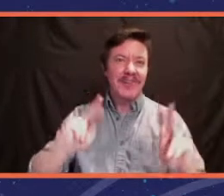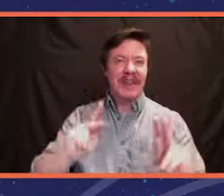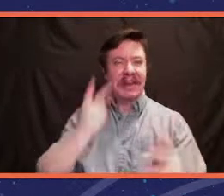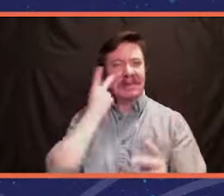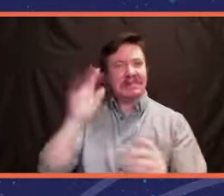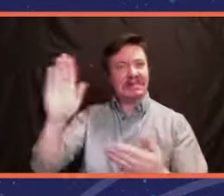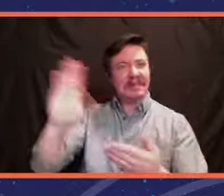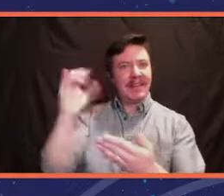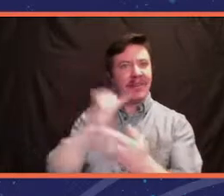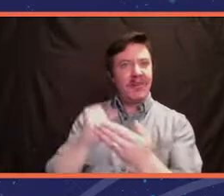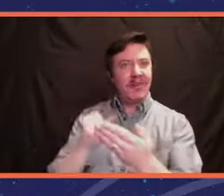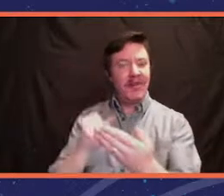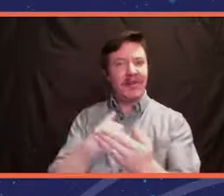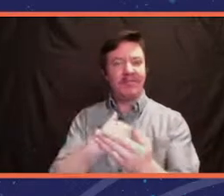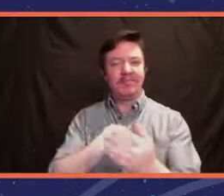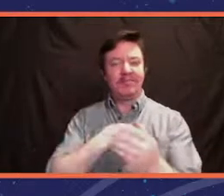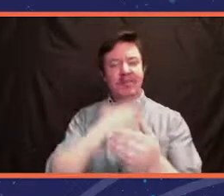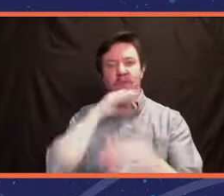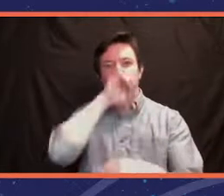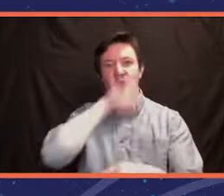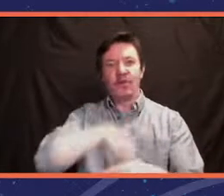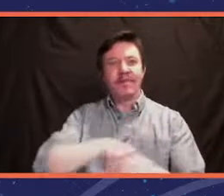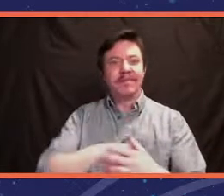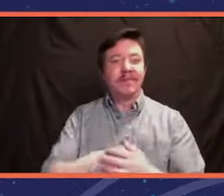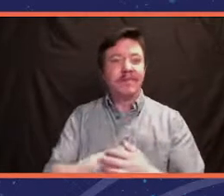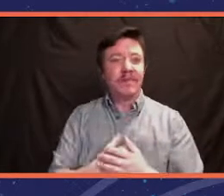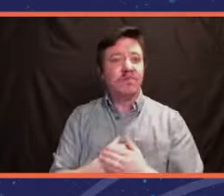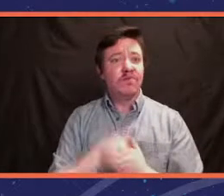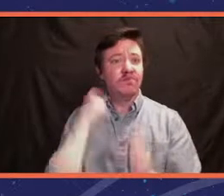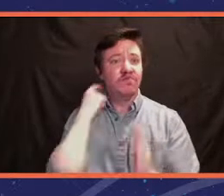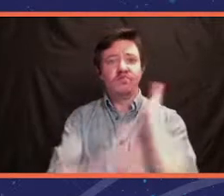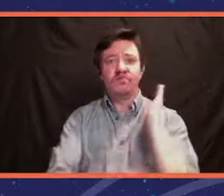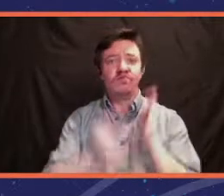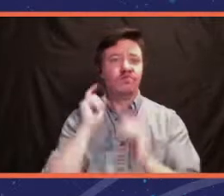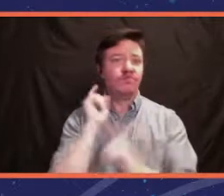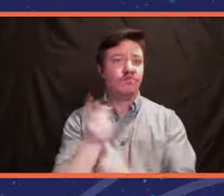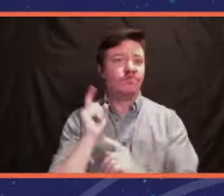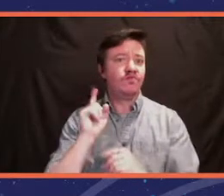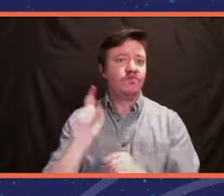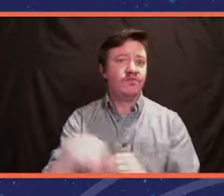from afar. But I'm just going to jump into the first question to y'all. So